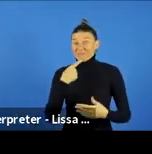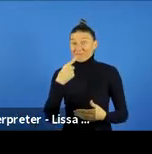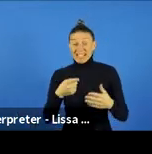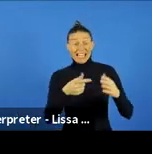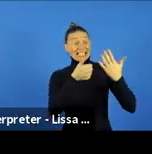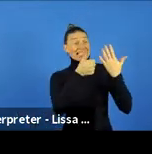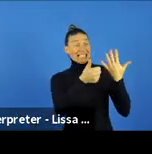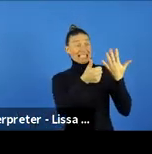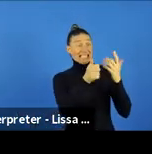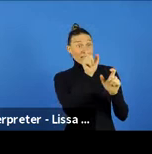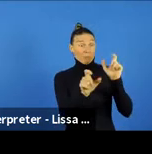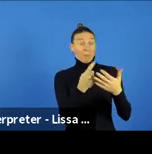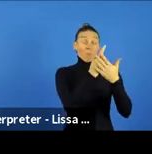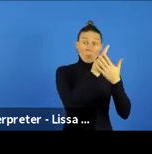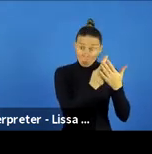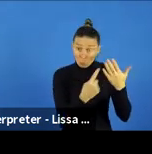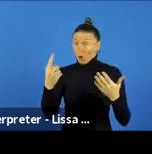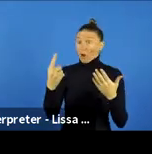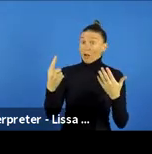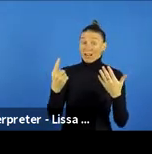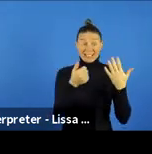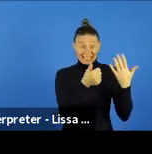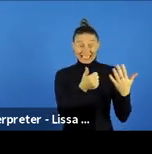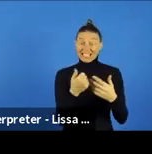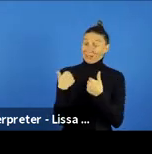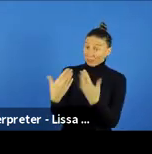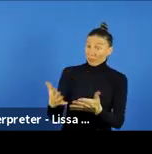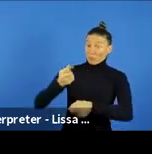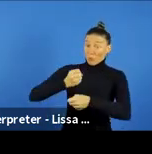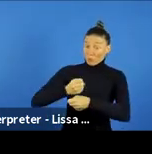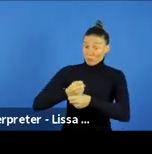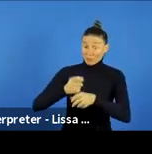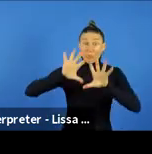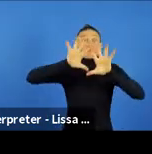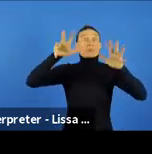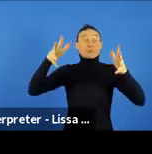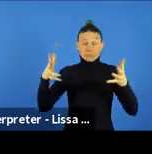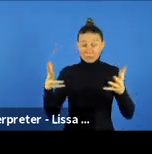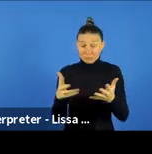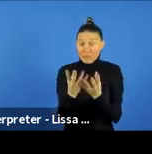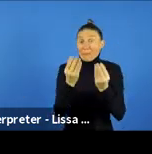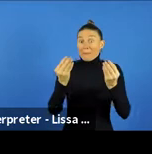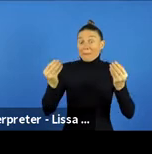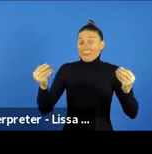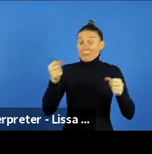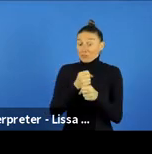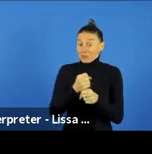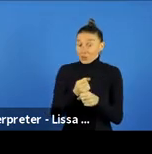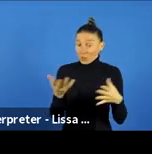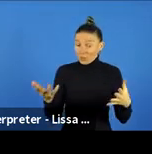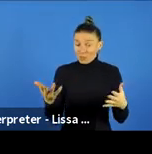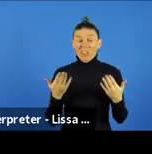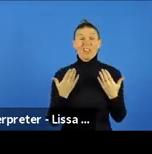people worldwide. So it's a great sector to create employability. And now after the COVID and all